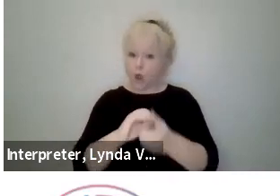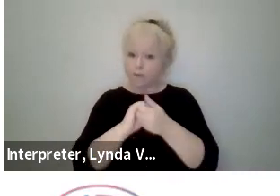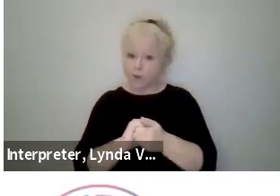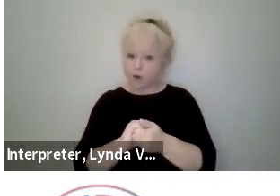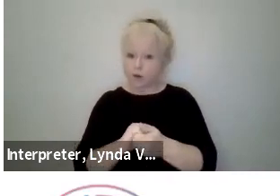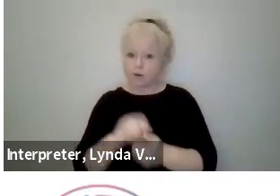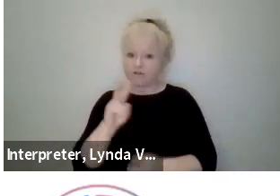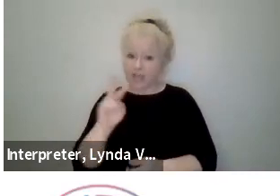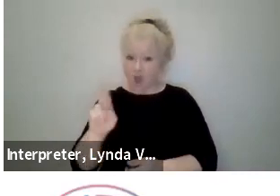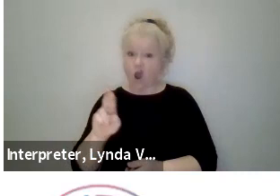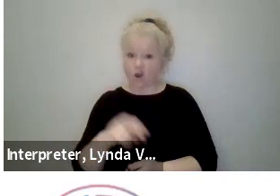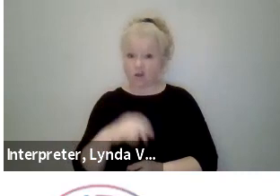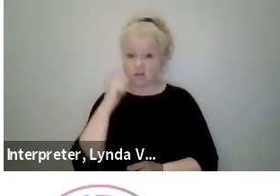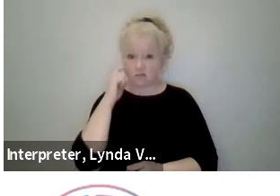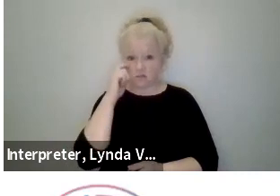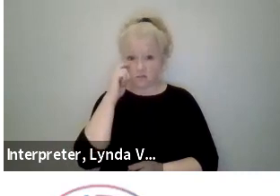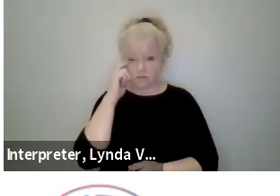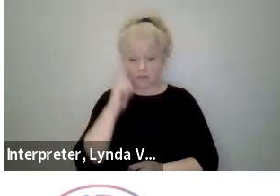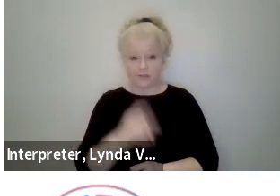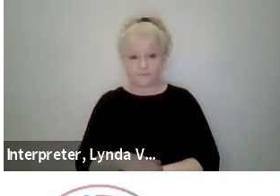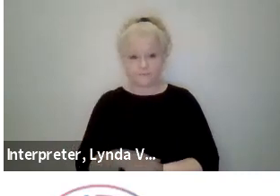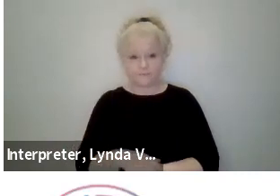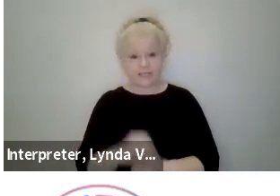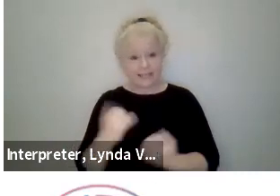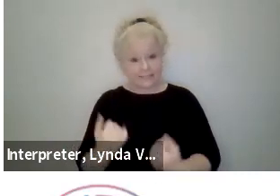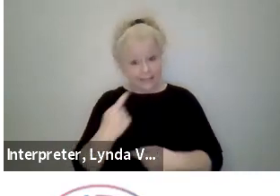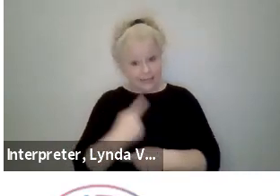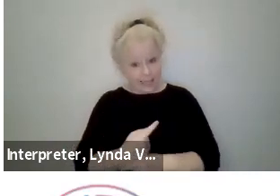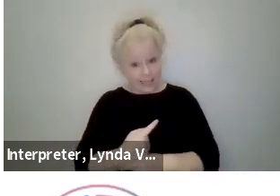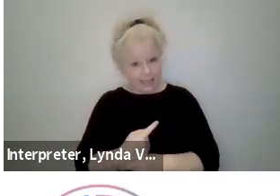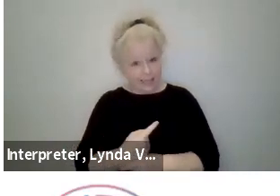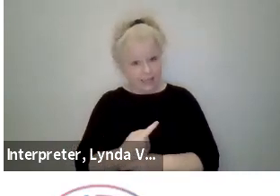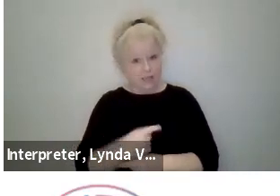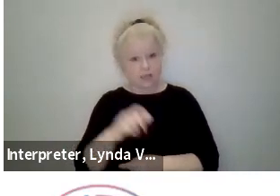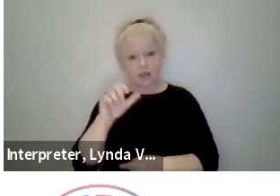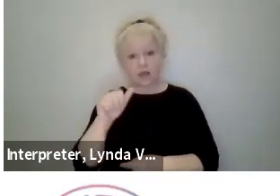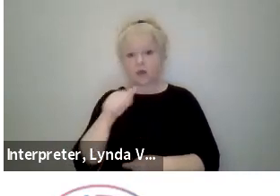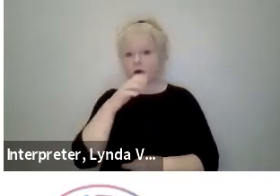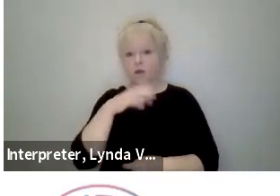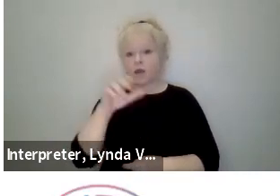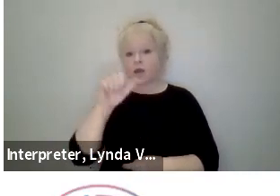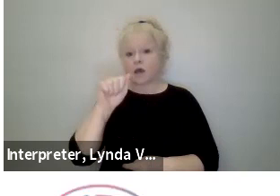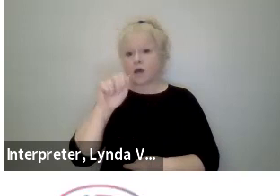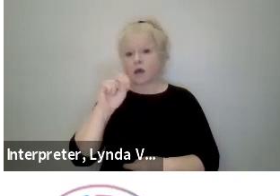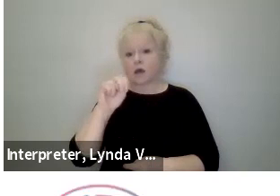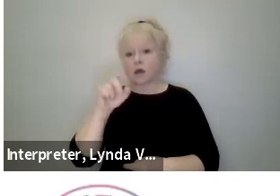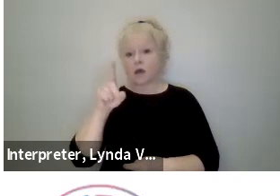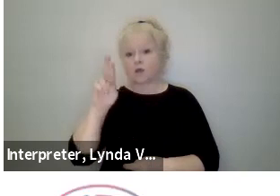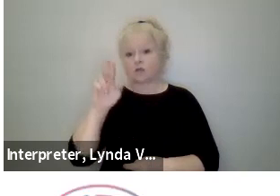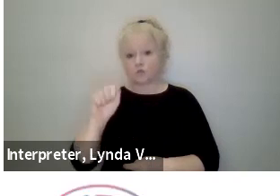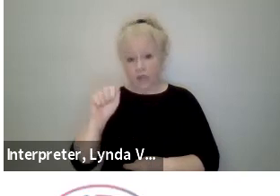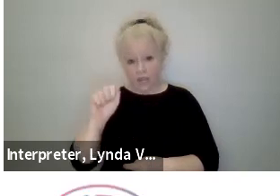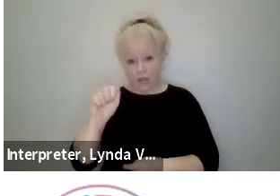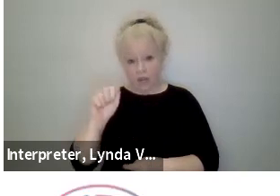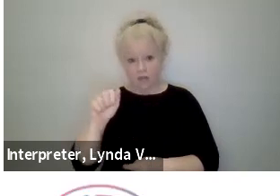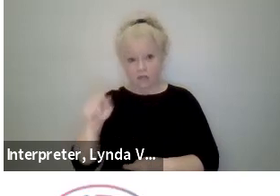vocational rehabilitation. And with us today is Andreas Glover, Area Supervisor for Area